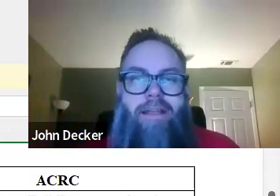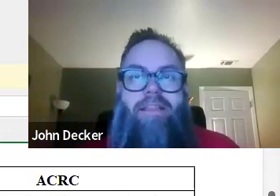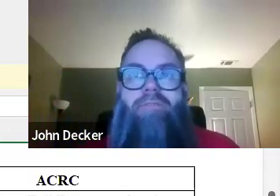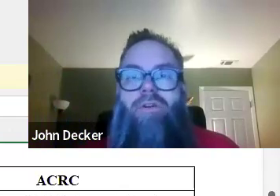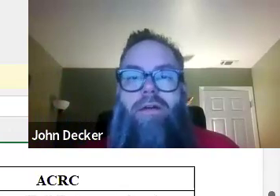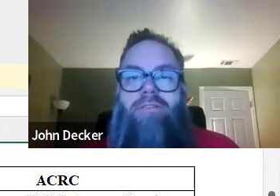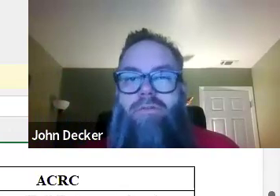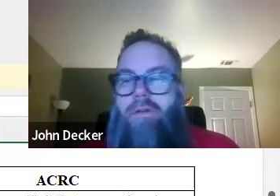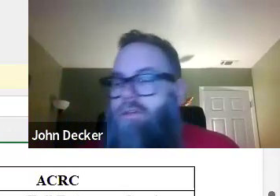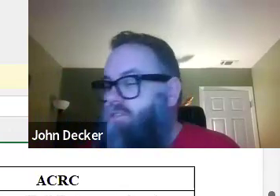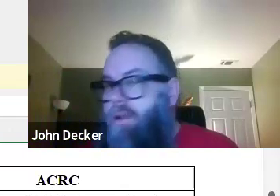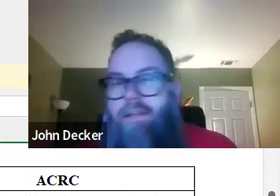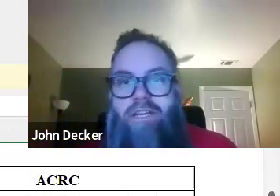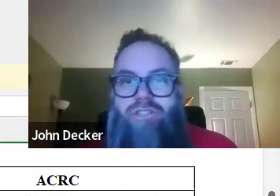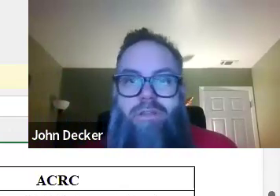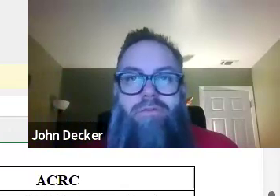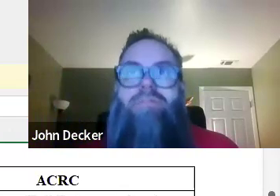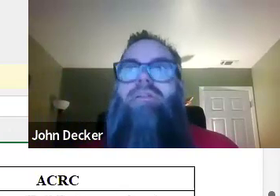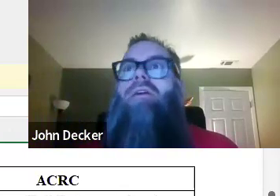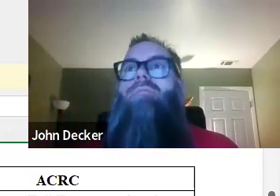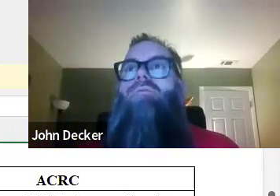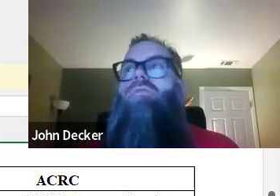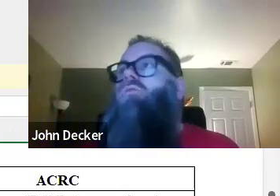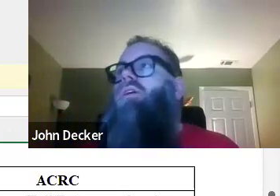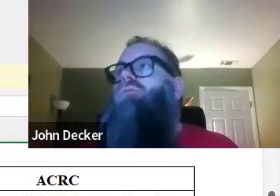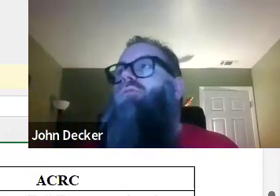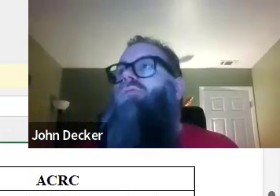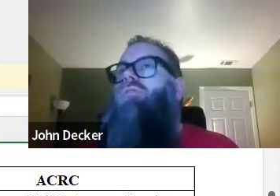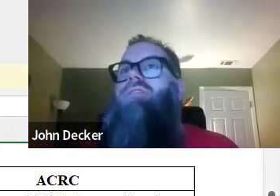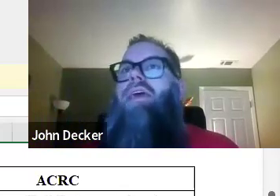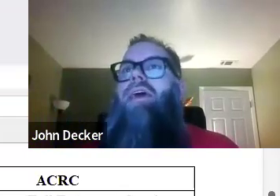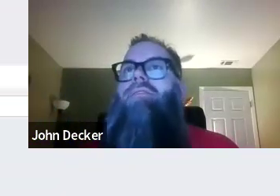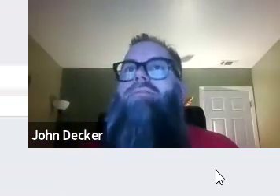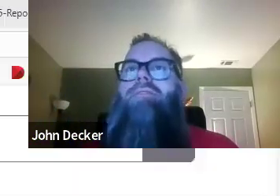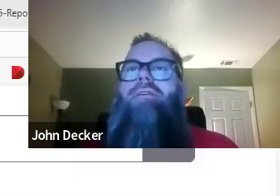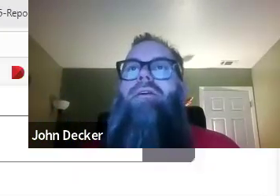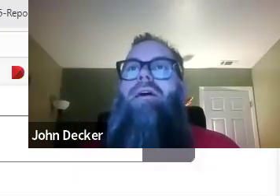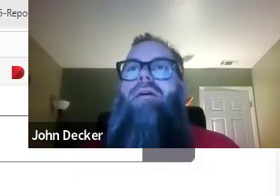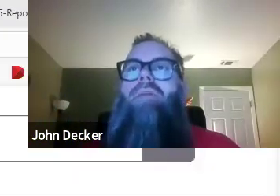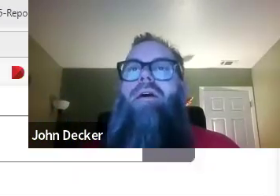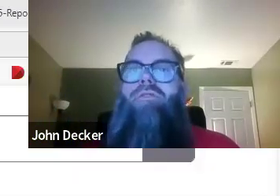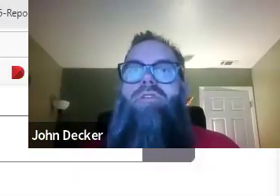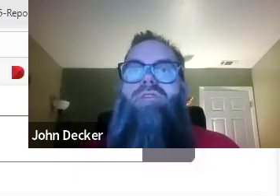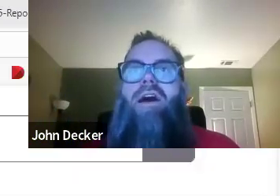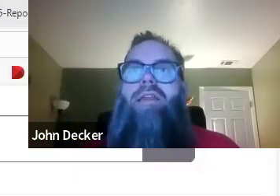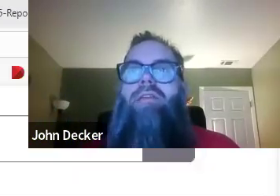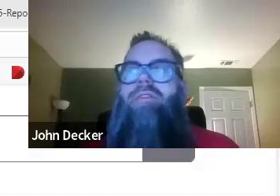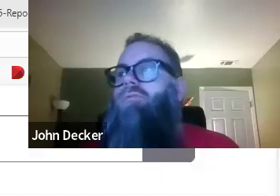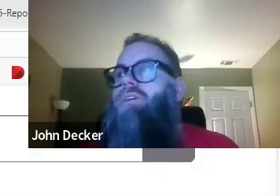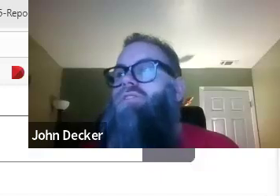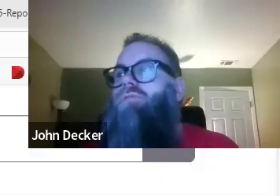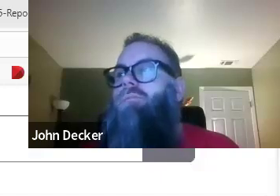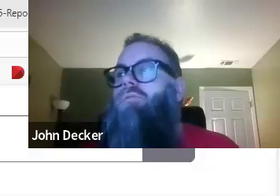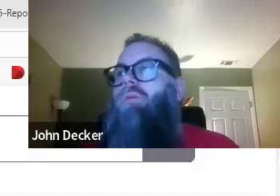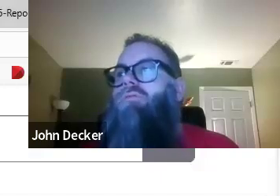we've been trying to kind of get that figured out. So just wanted to touch on those real quickly for folks, and you can find